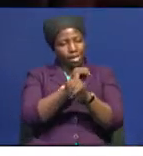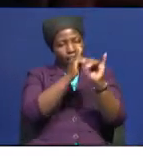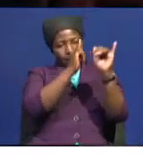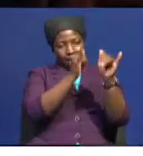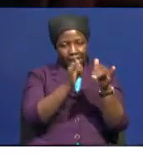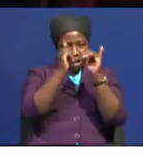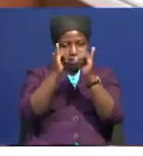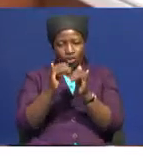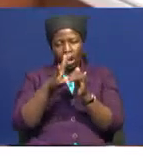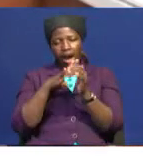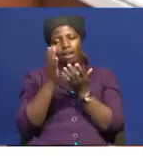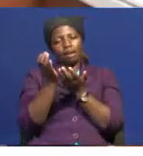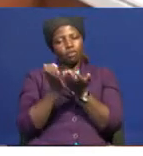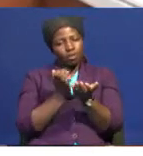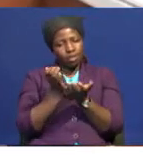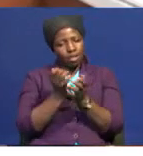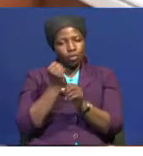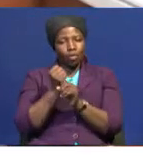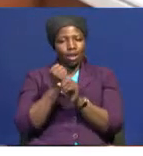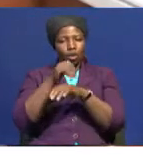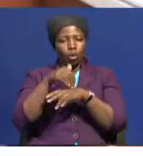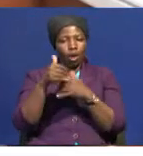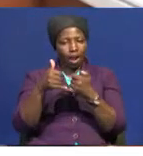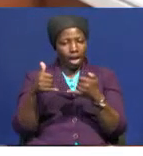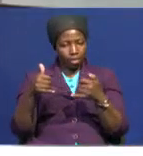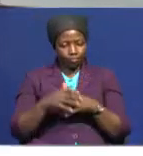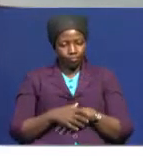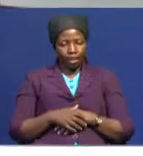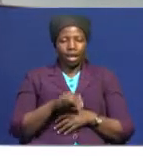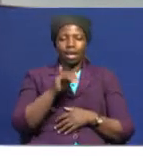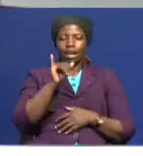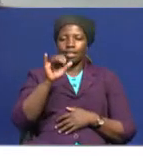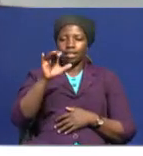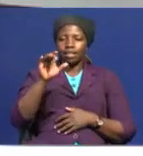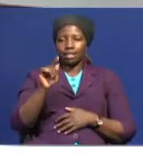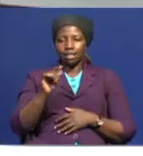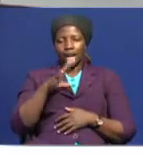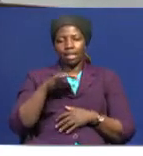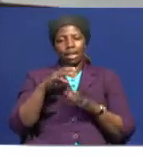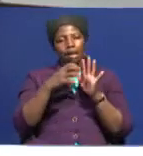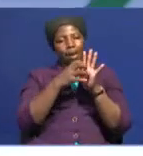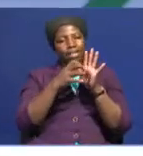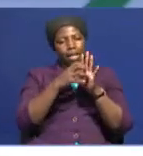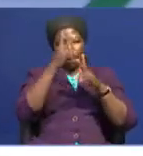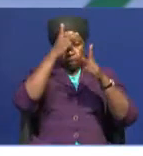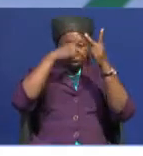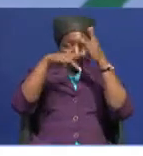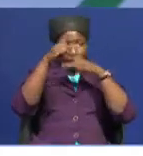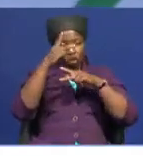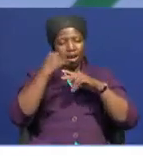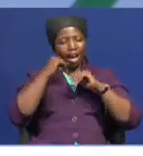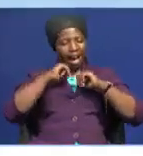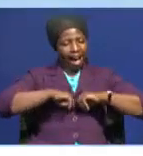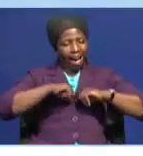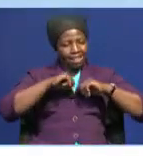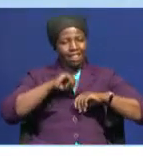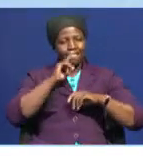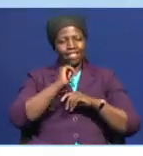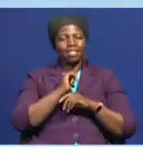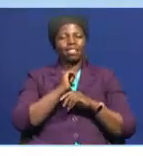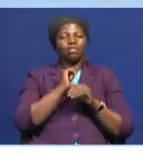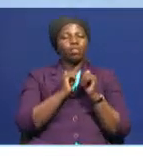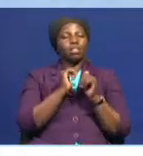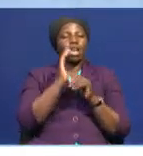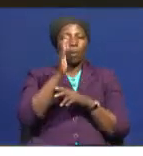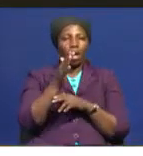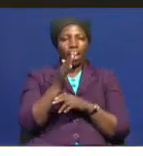businesses operating online. To this end, ICT and marketing professionals have inked a deal that will equip business